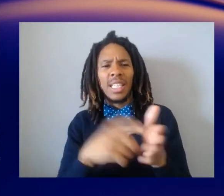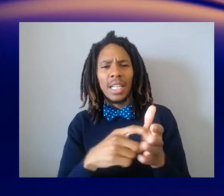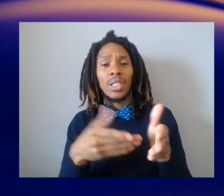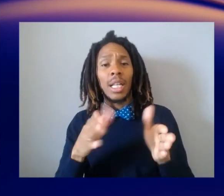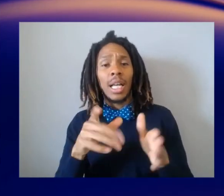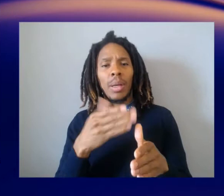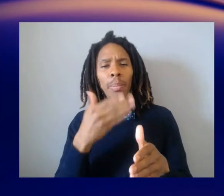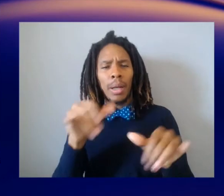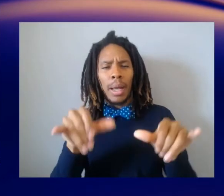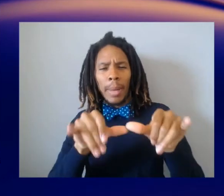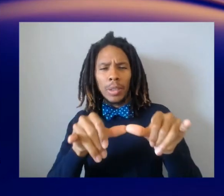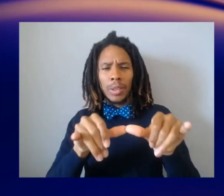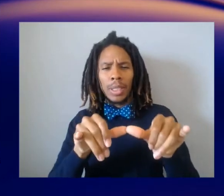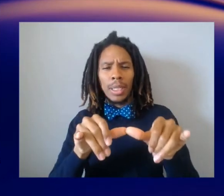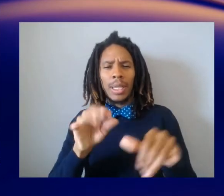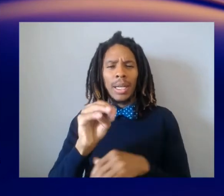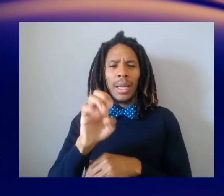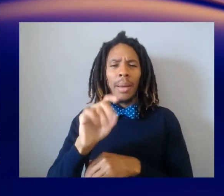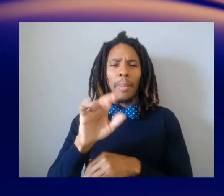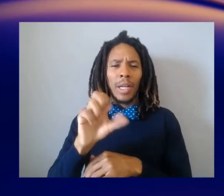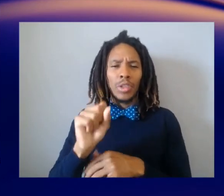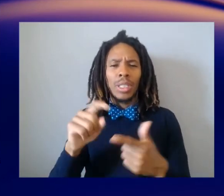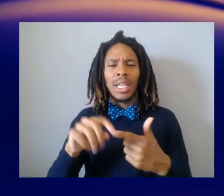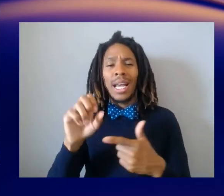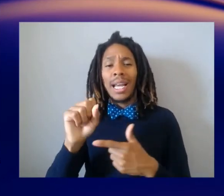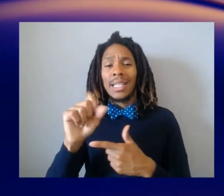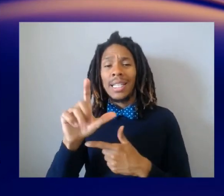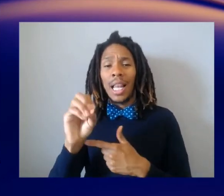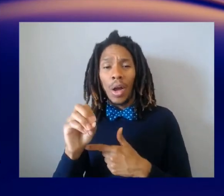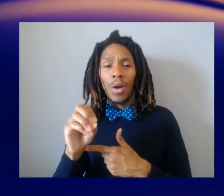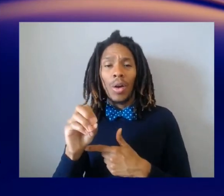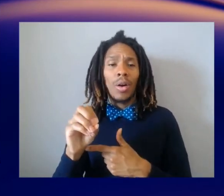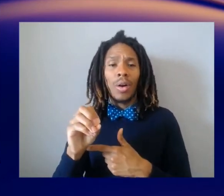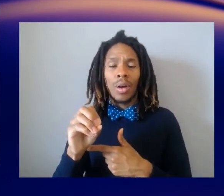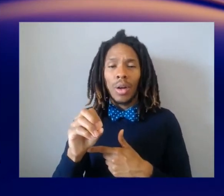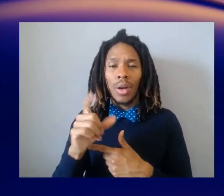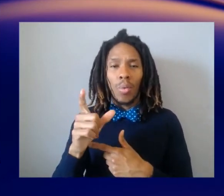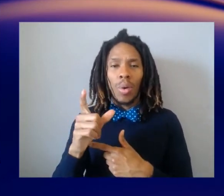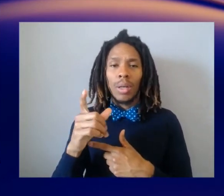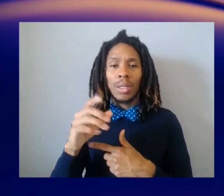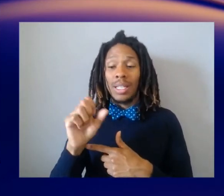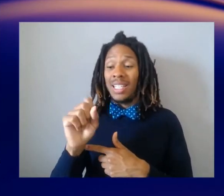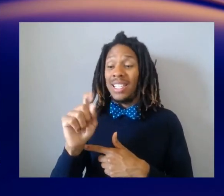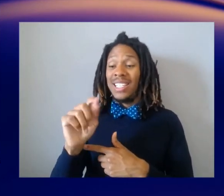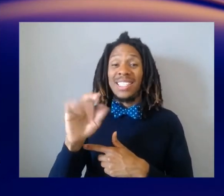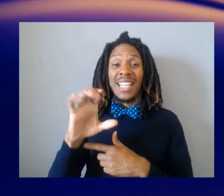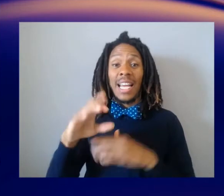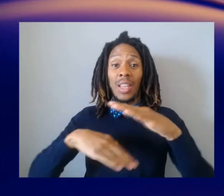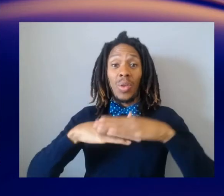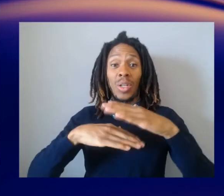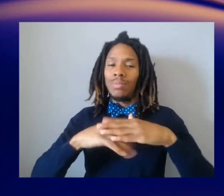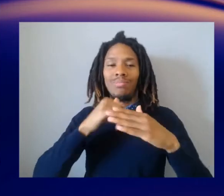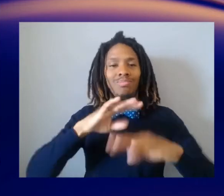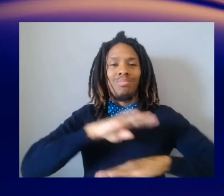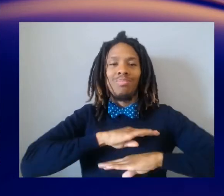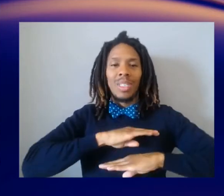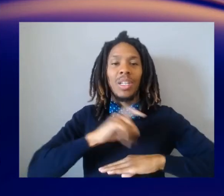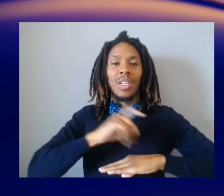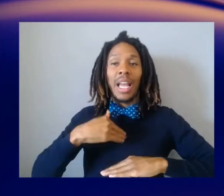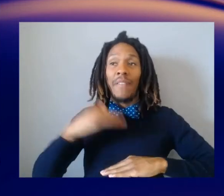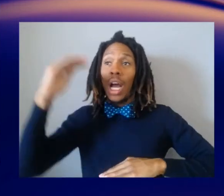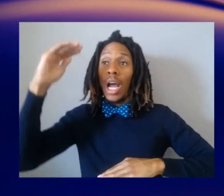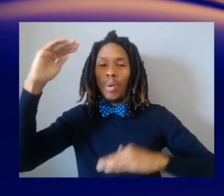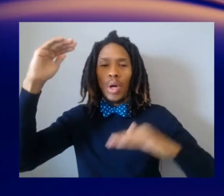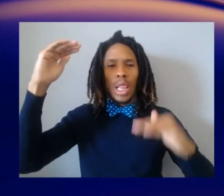measure on metrics or SLOs where a static threshold just won't do, right? You need to have an upper and lower bound and be able to